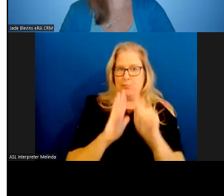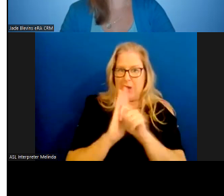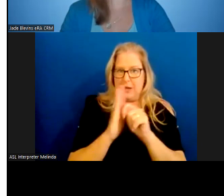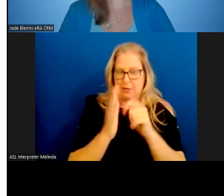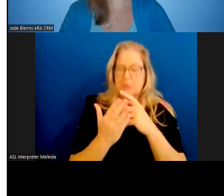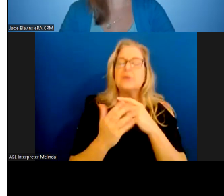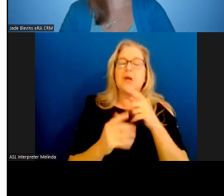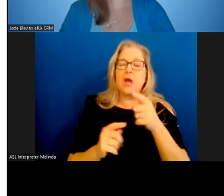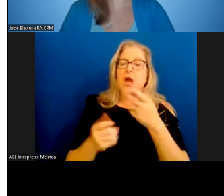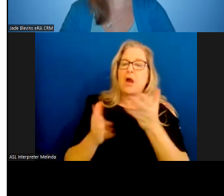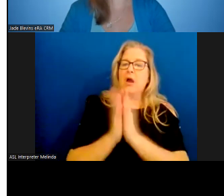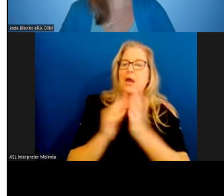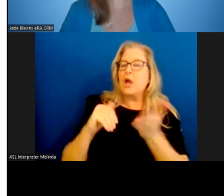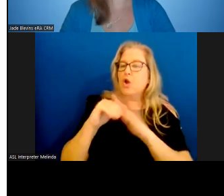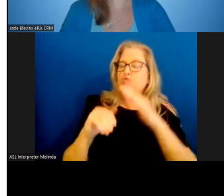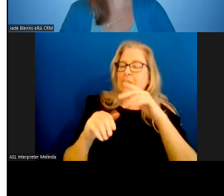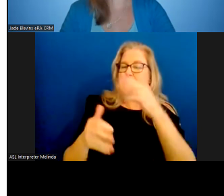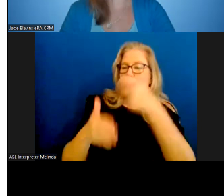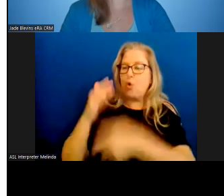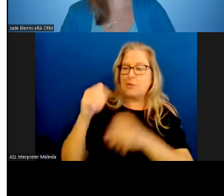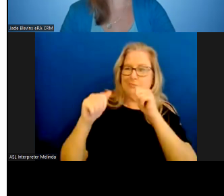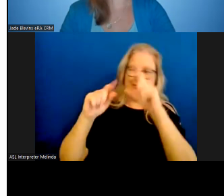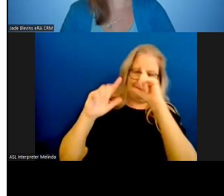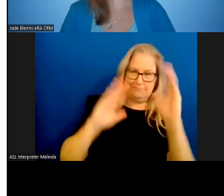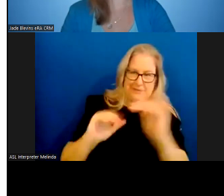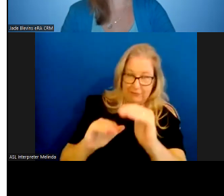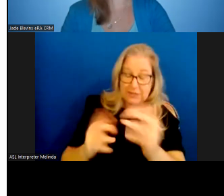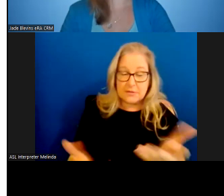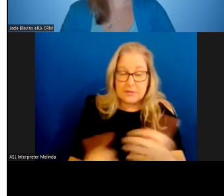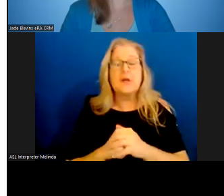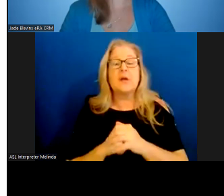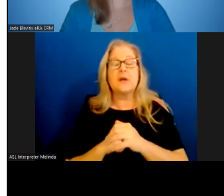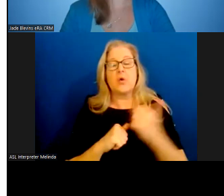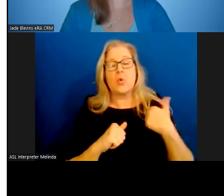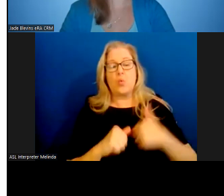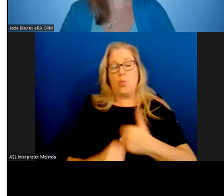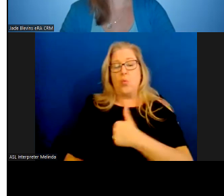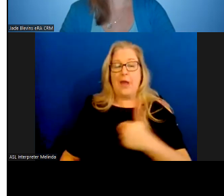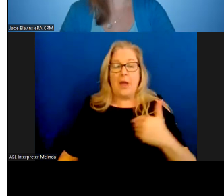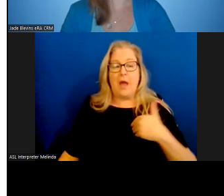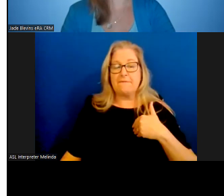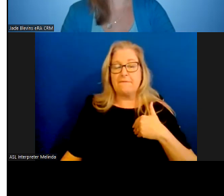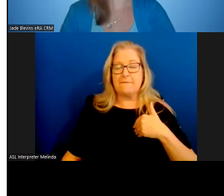for an increase in costs due to unforeseen circumstances. We